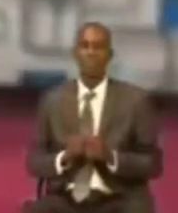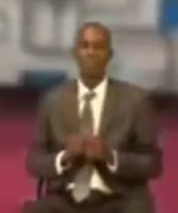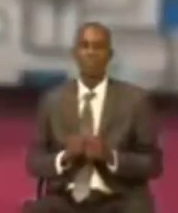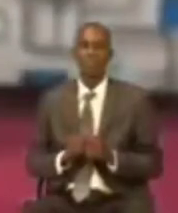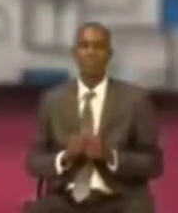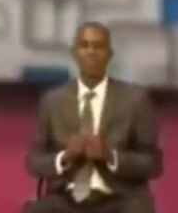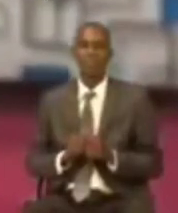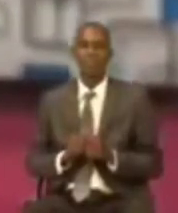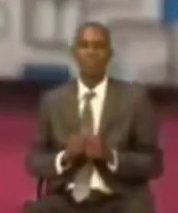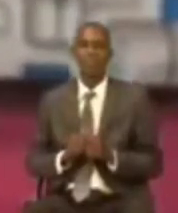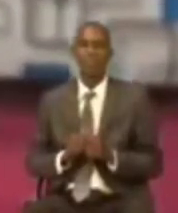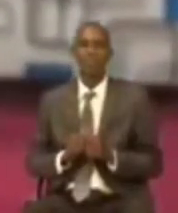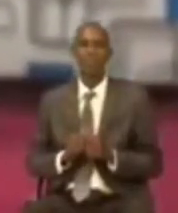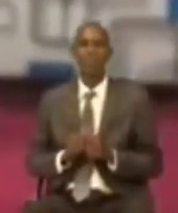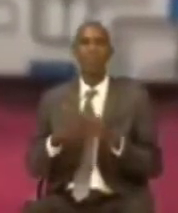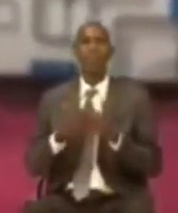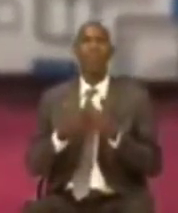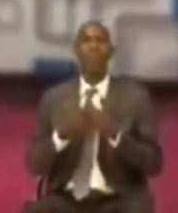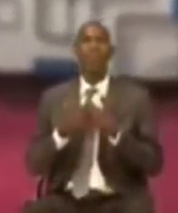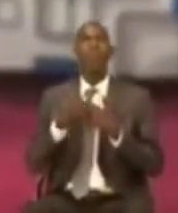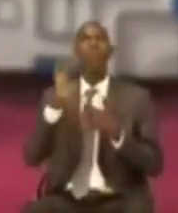glorified. Have your way,